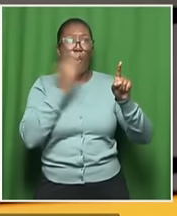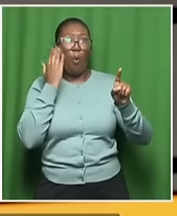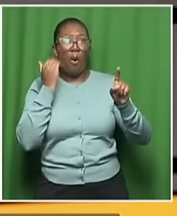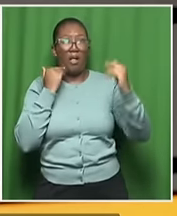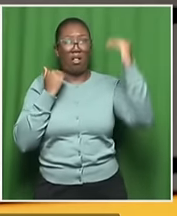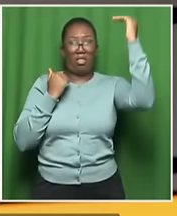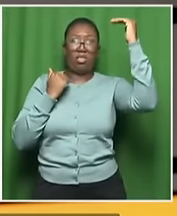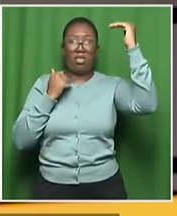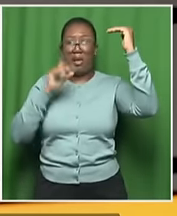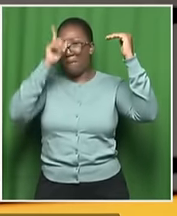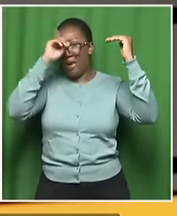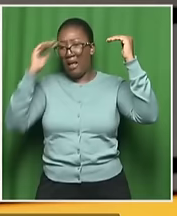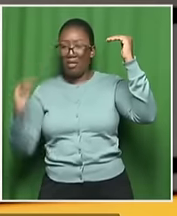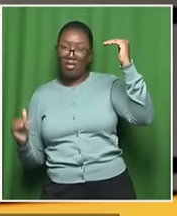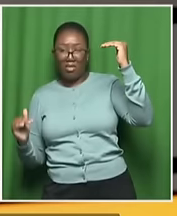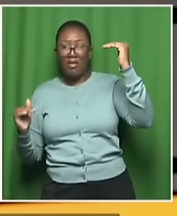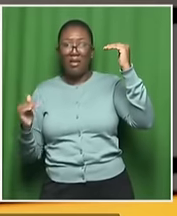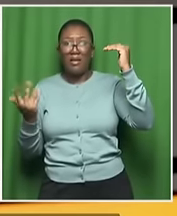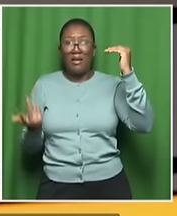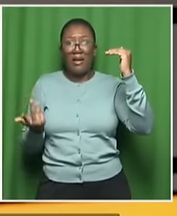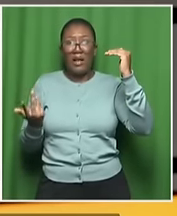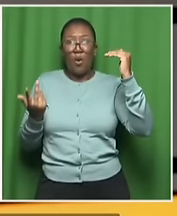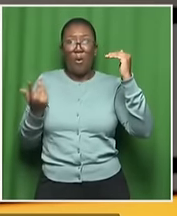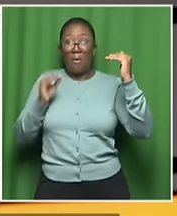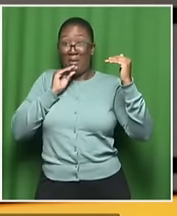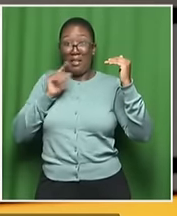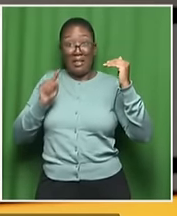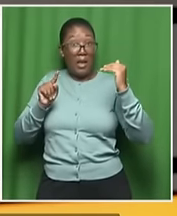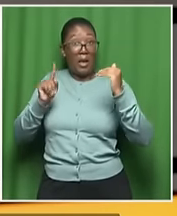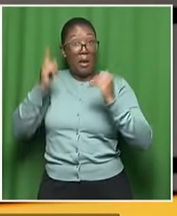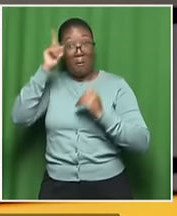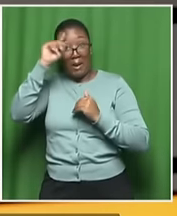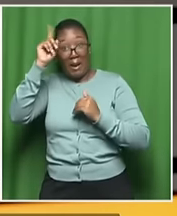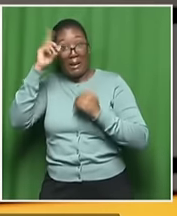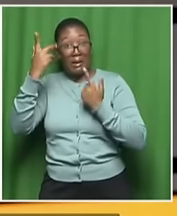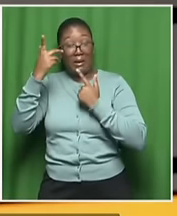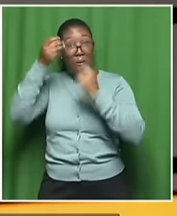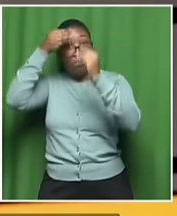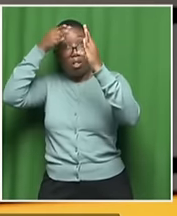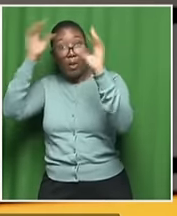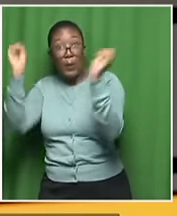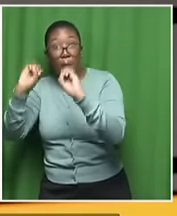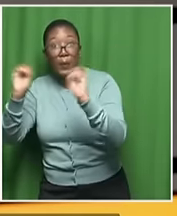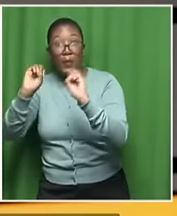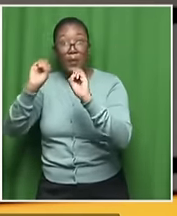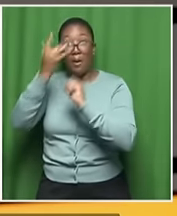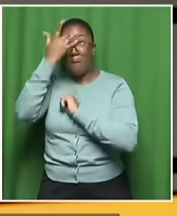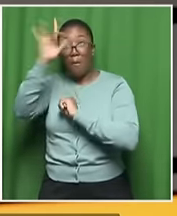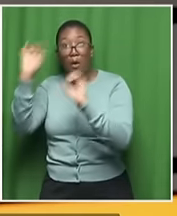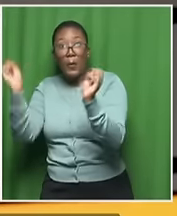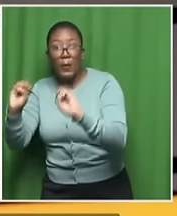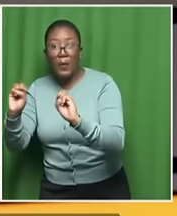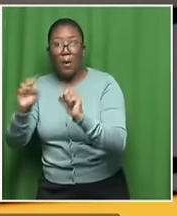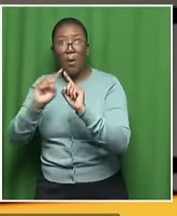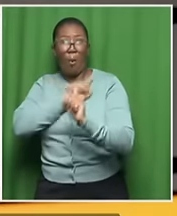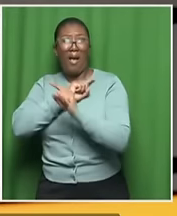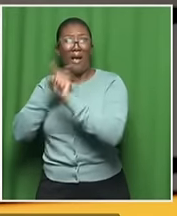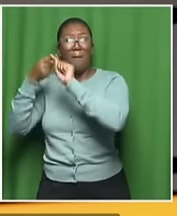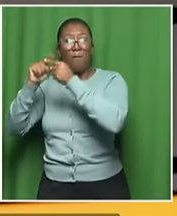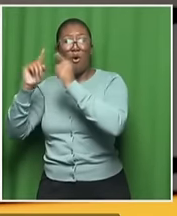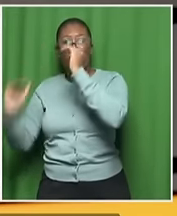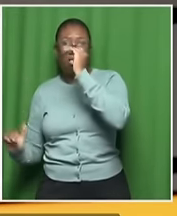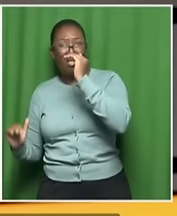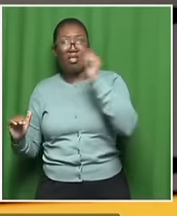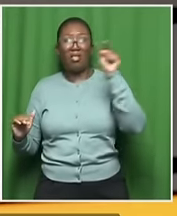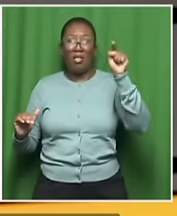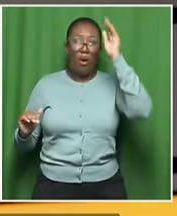black people, for instance, are weaker than white people? It's a disgrace to have that, as far as my view is concerned.